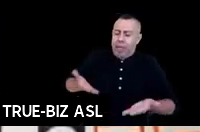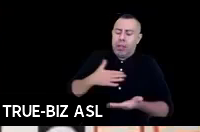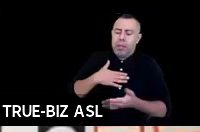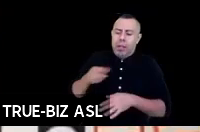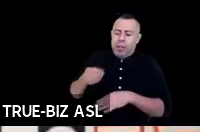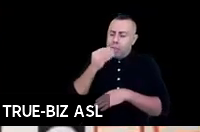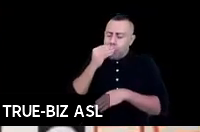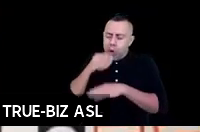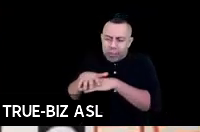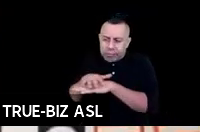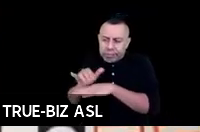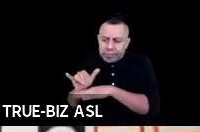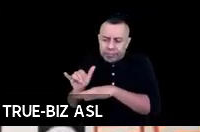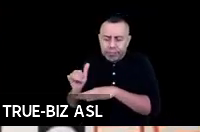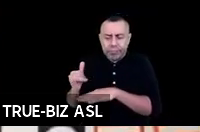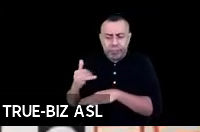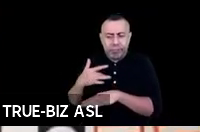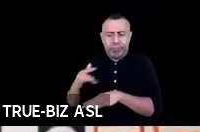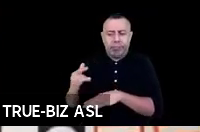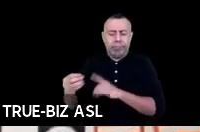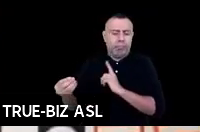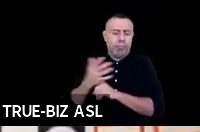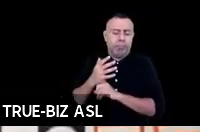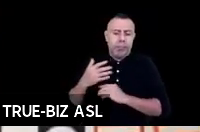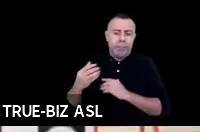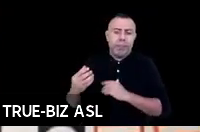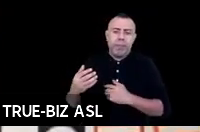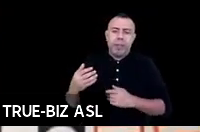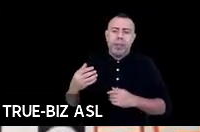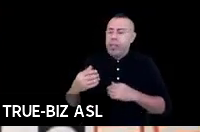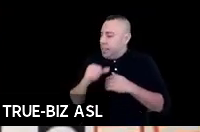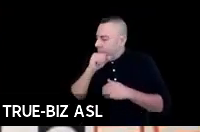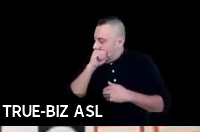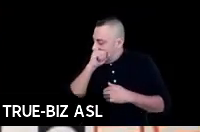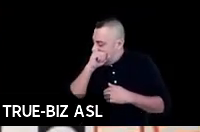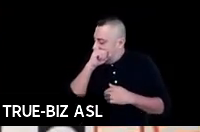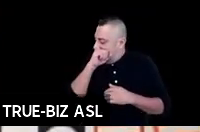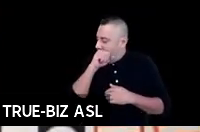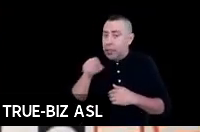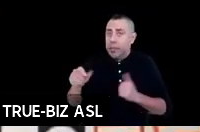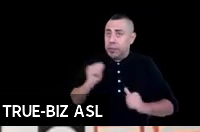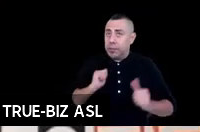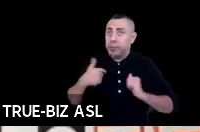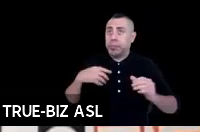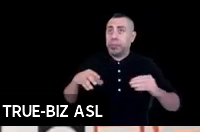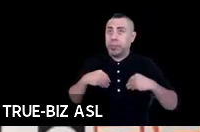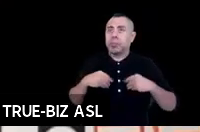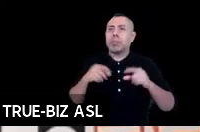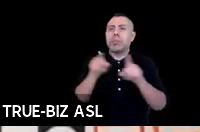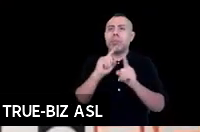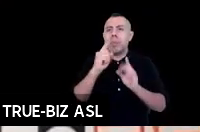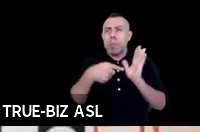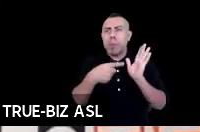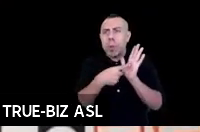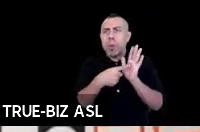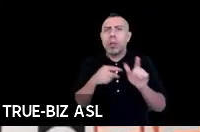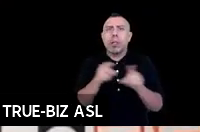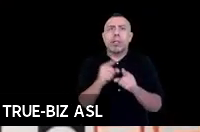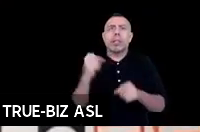as it was, kind of like a part, like a role, like something to do. I take art very seriously, so I always like